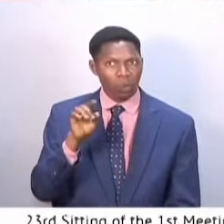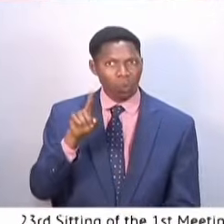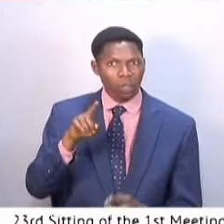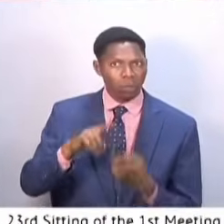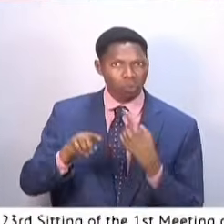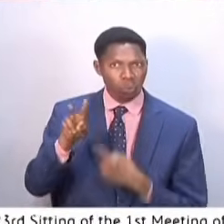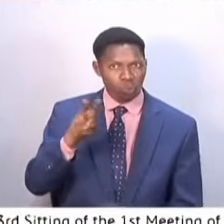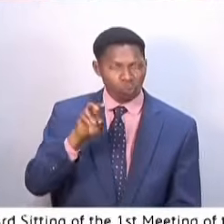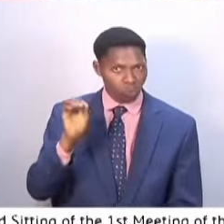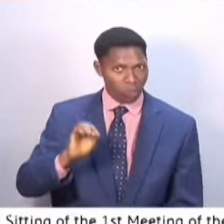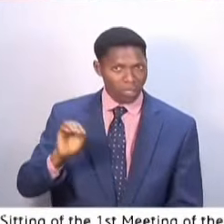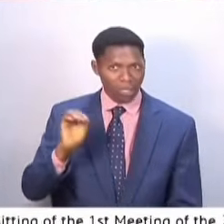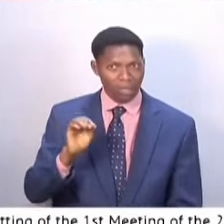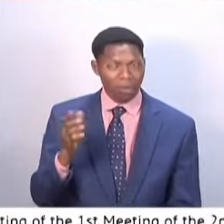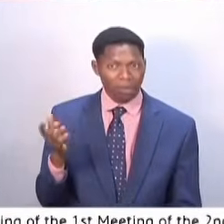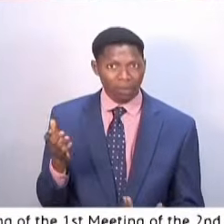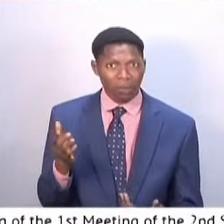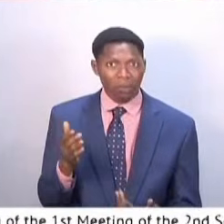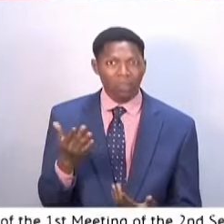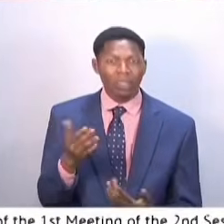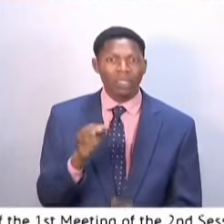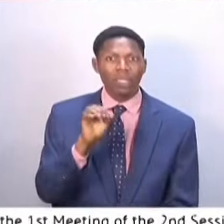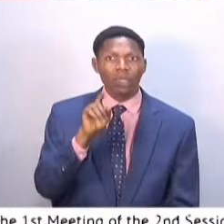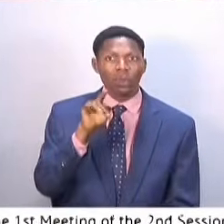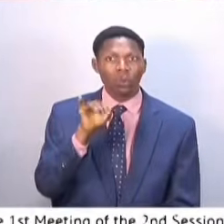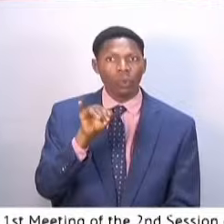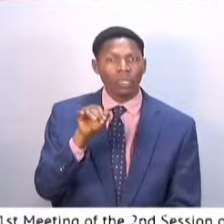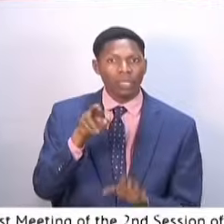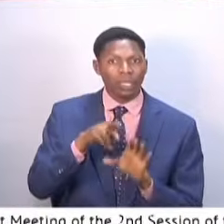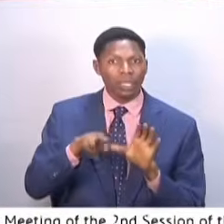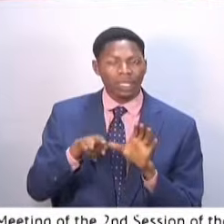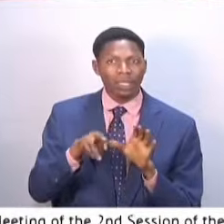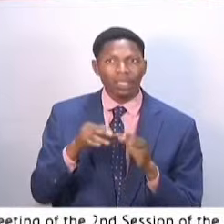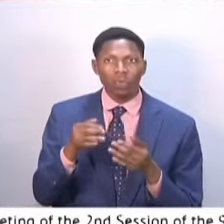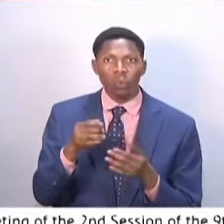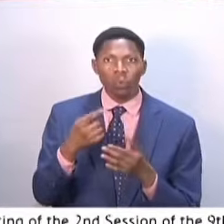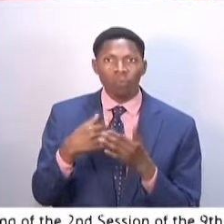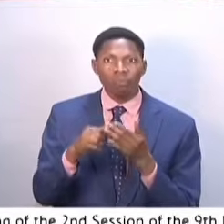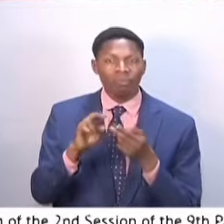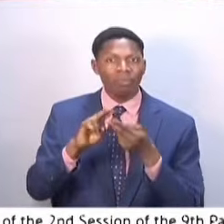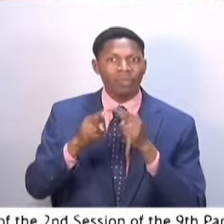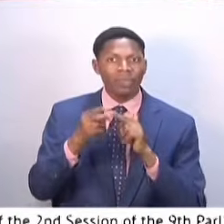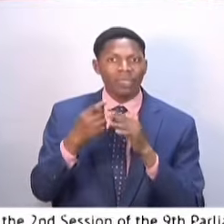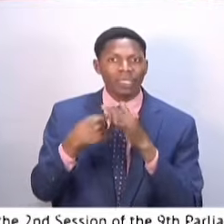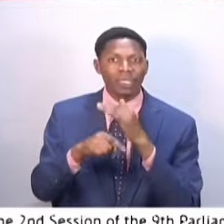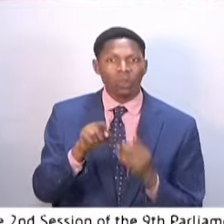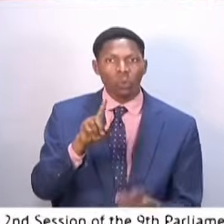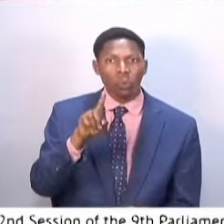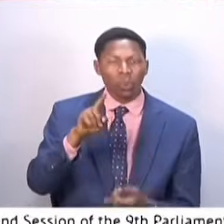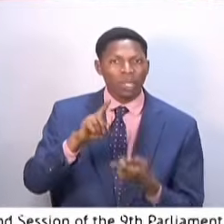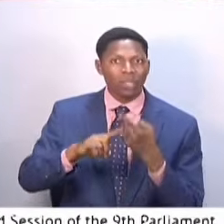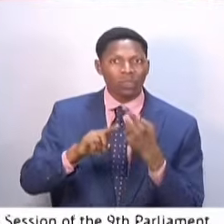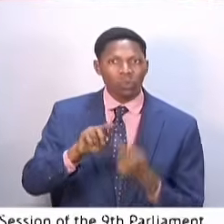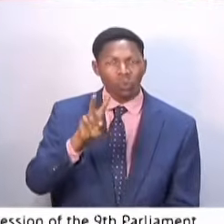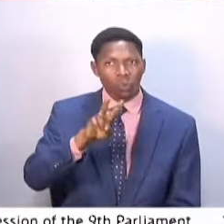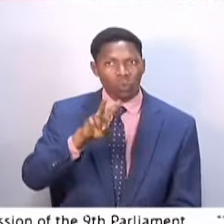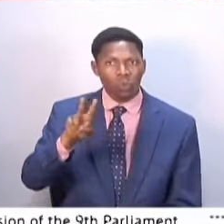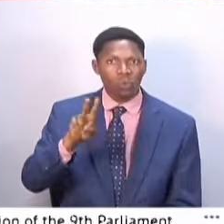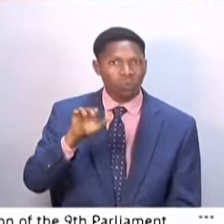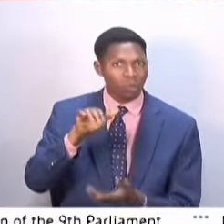region, for example, the ratio stands at 1 to